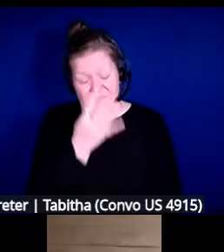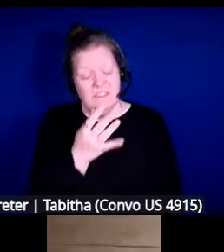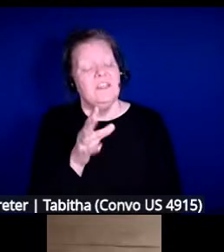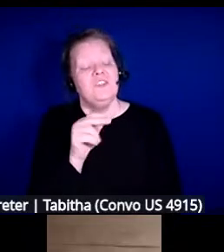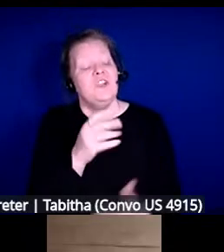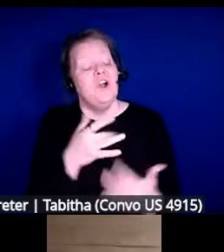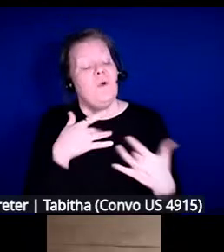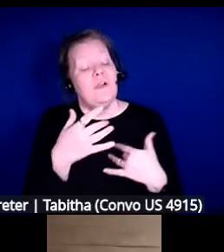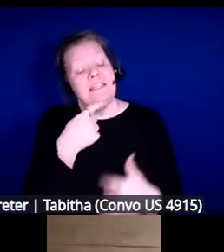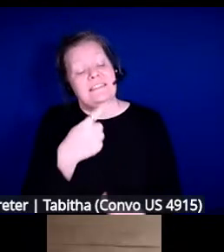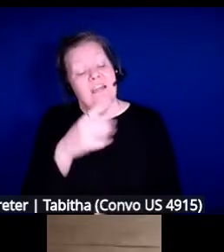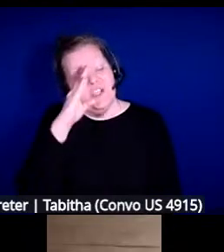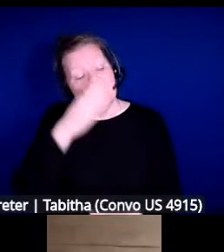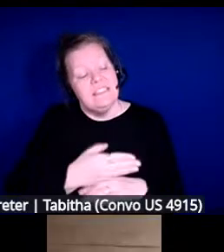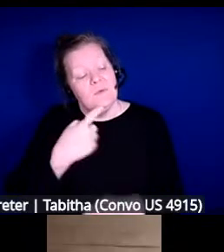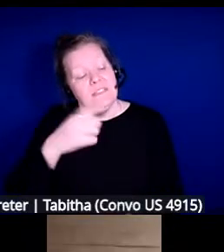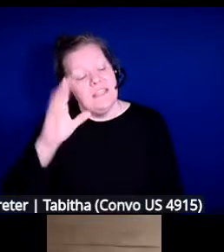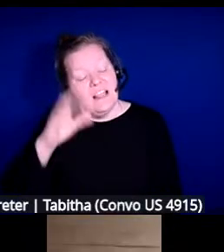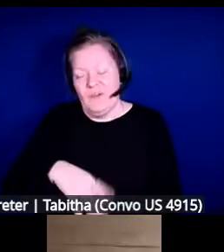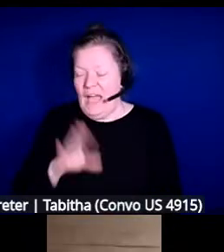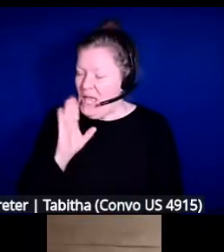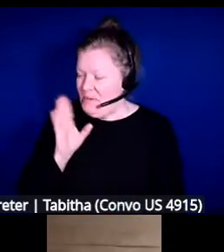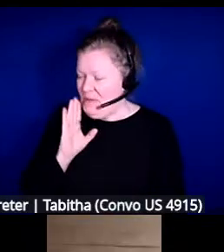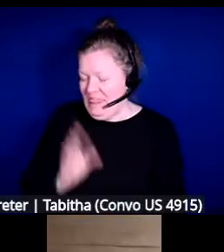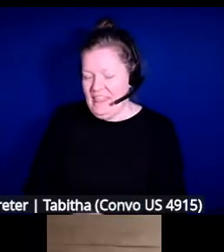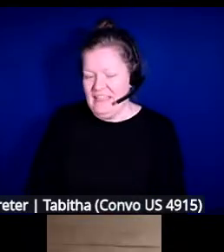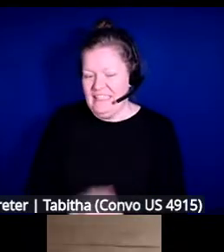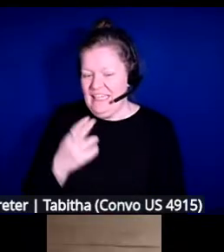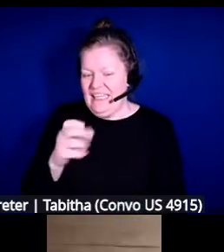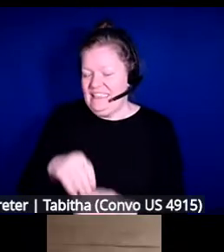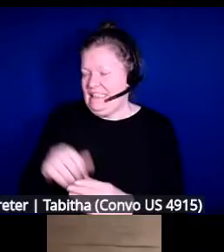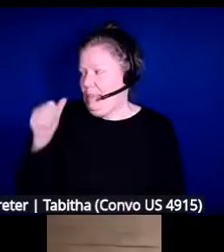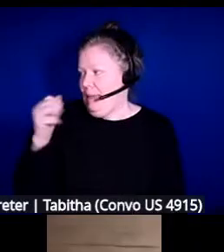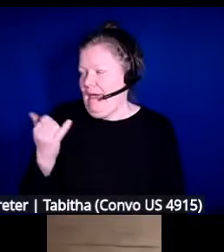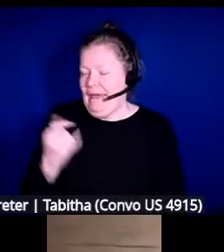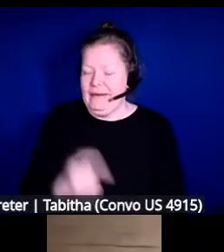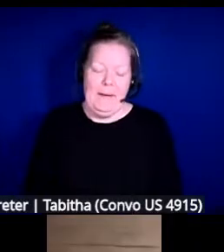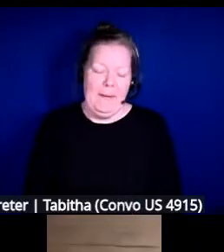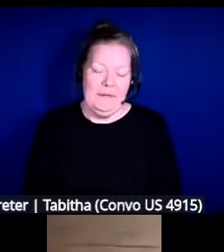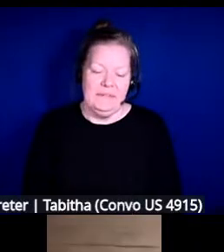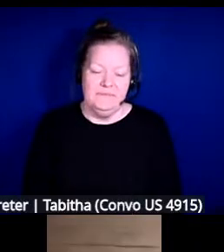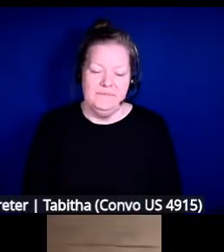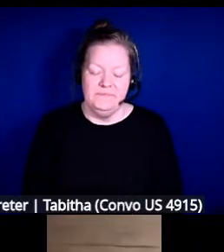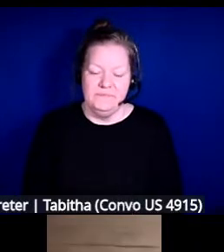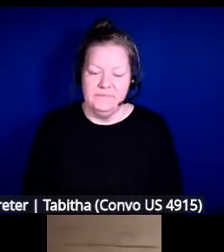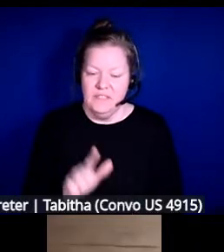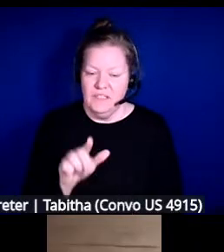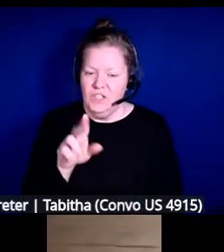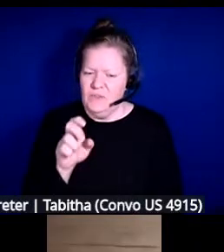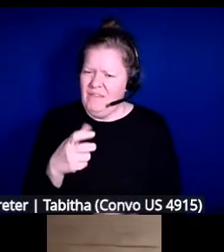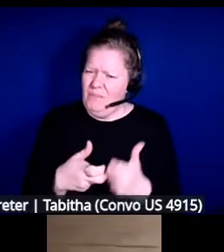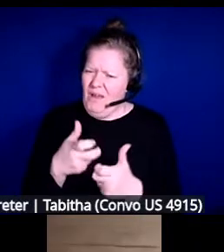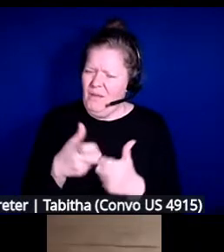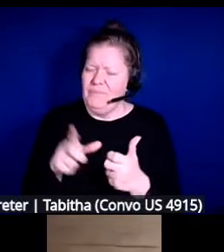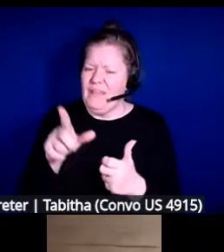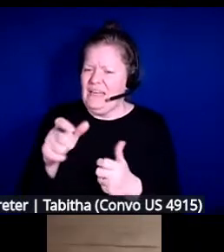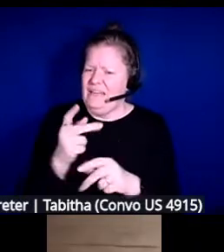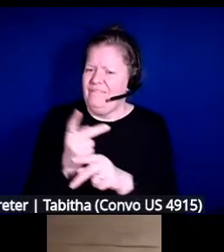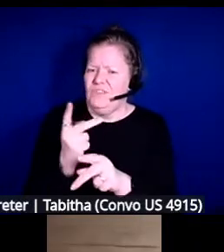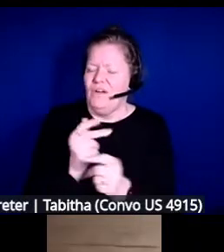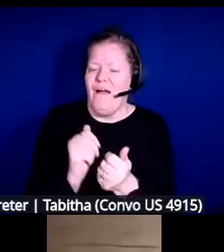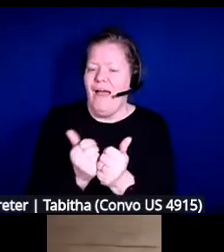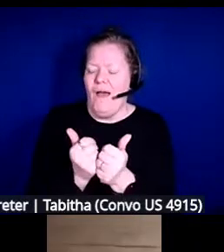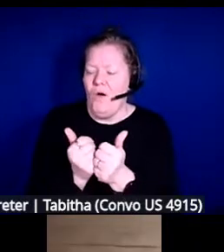son we Yep. said hi. Yep. I will. He's in the back. That's okay. Louis, I had a problem. I need to figure out how